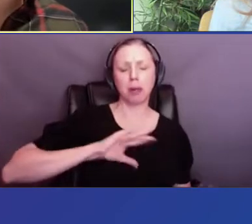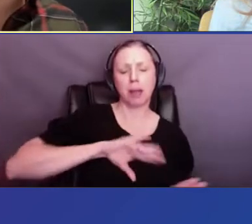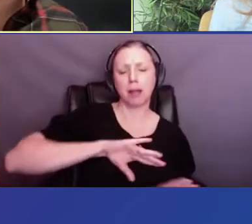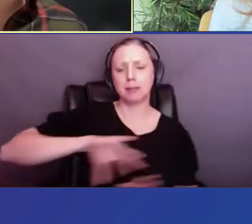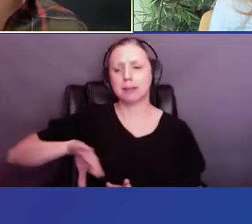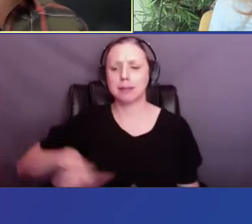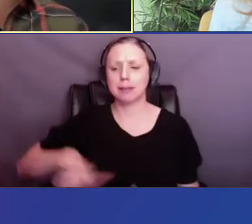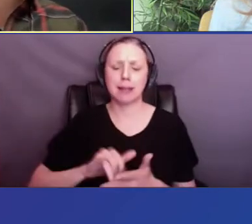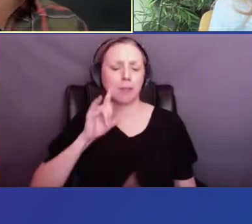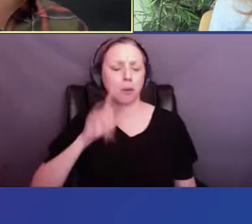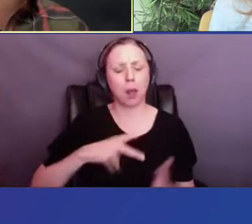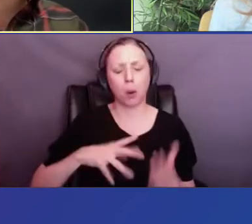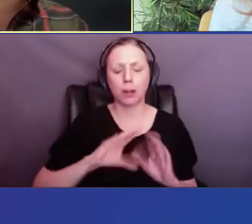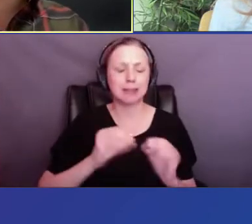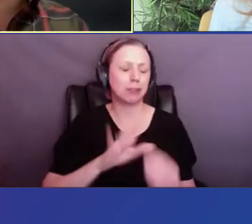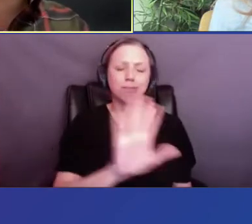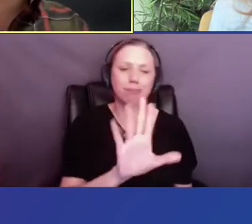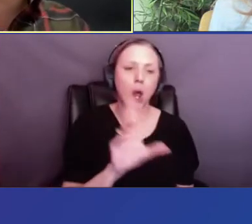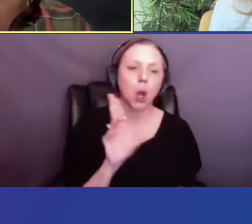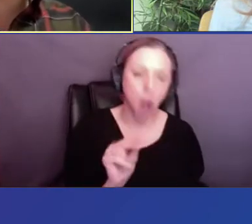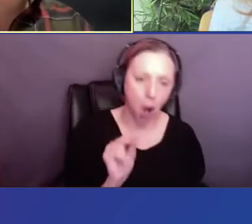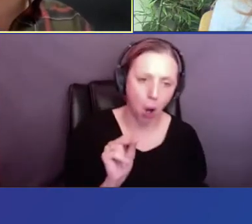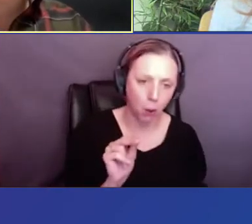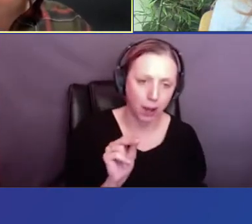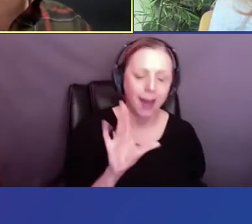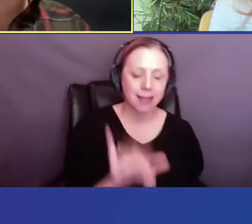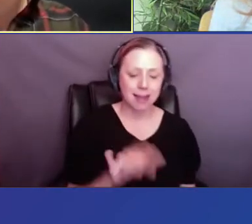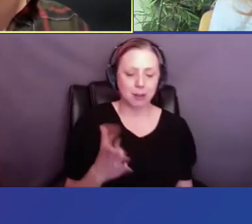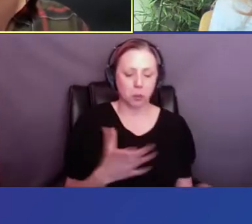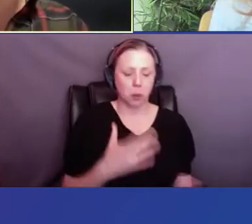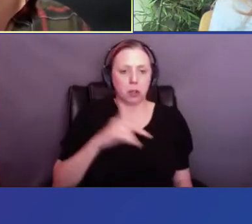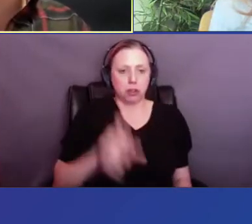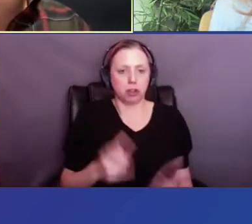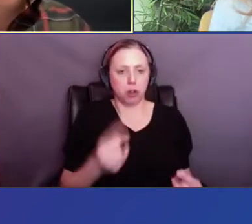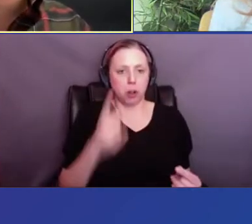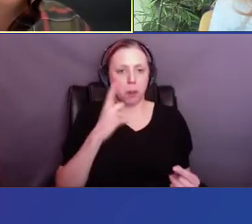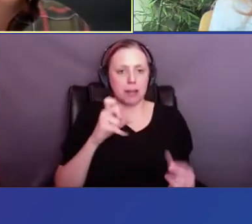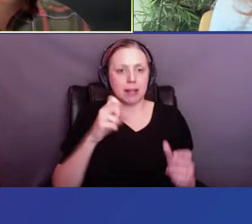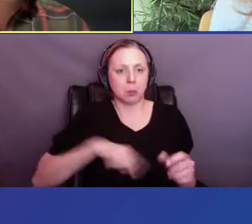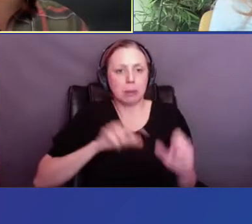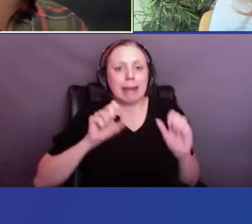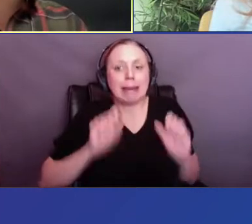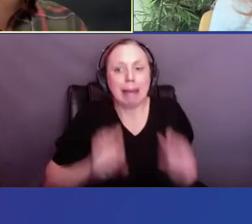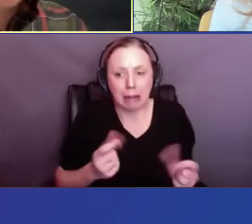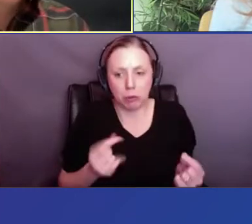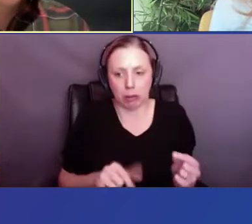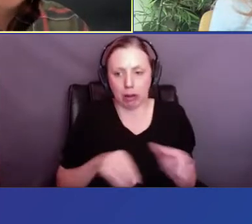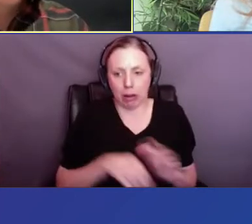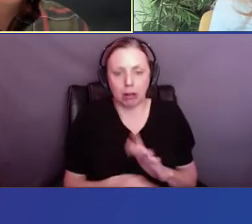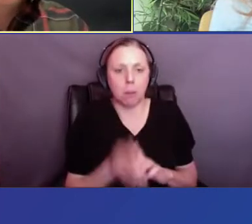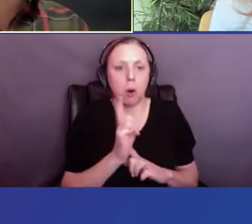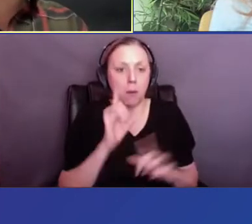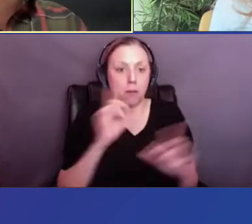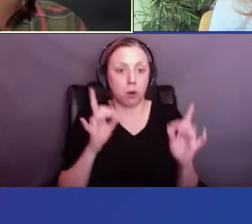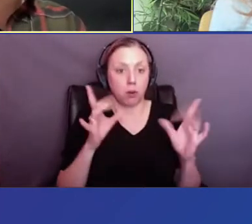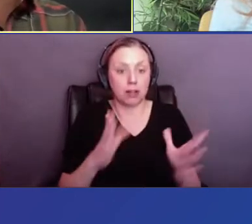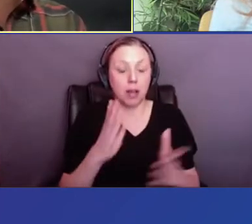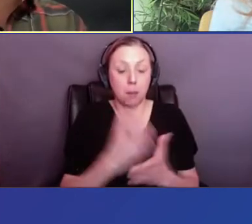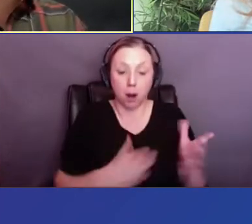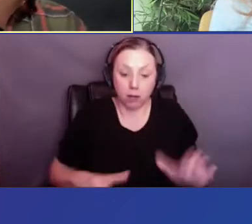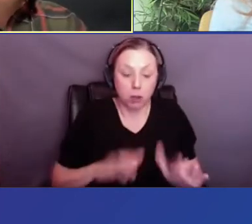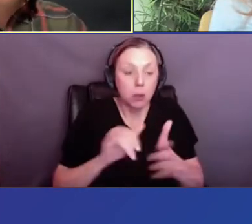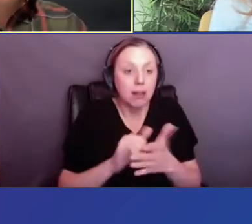my organization. It's just what we should do because we can do it in a moment of crisis. And part of doing it means,